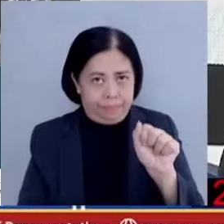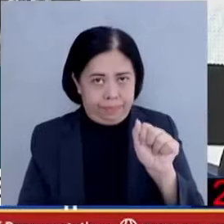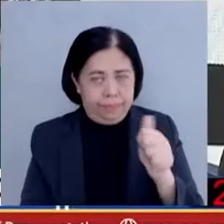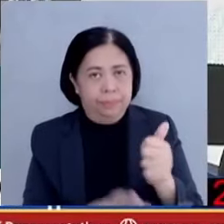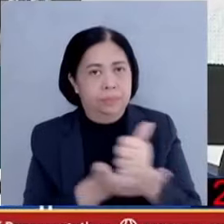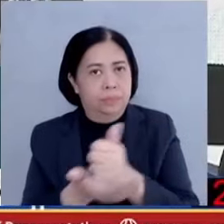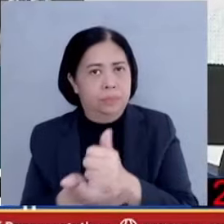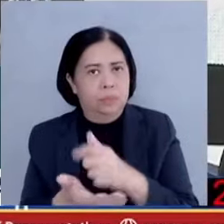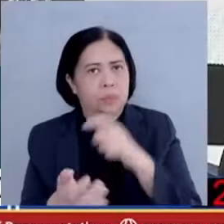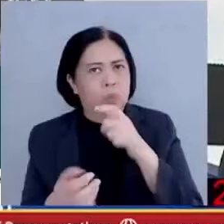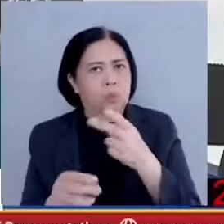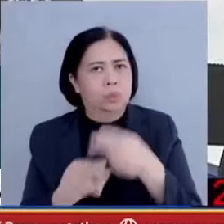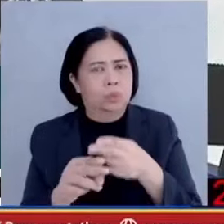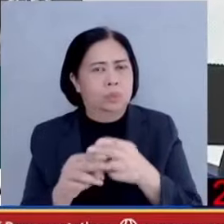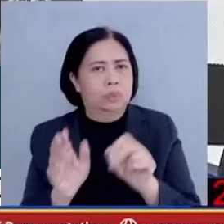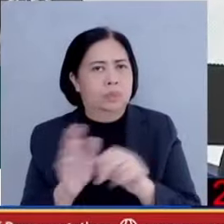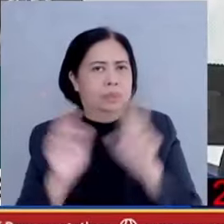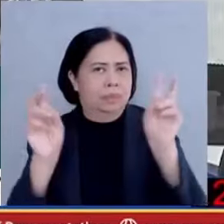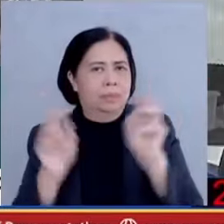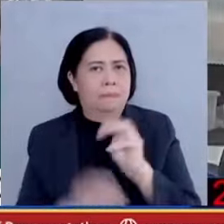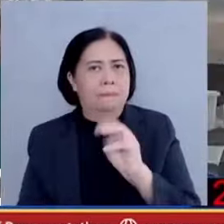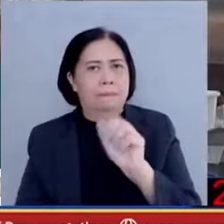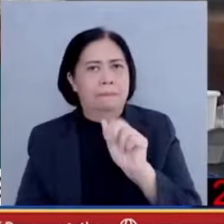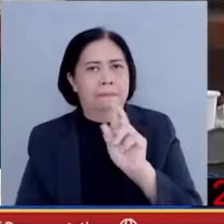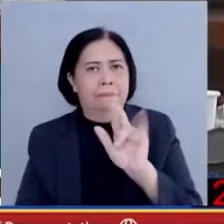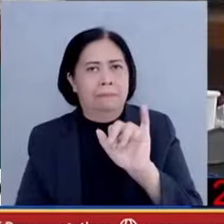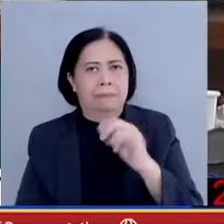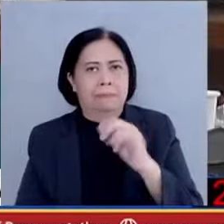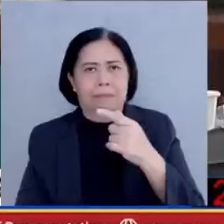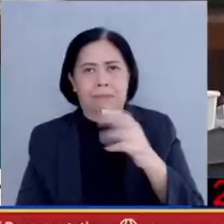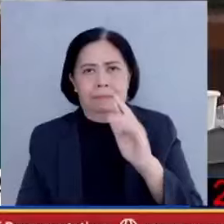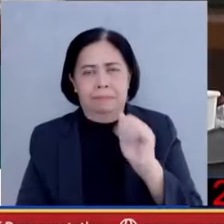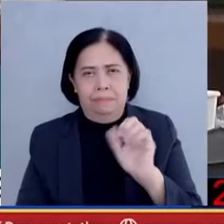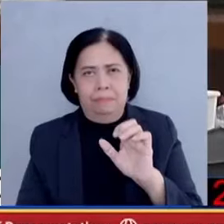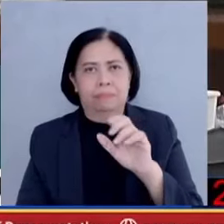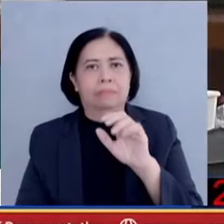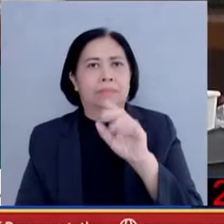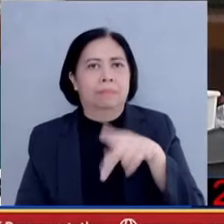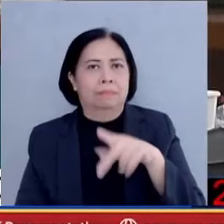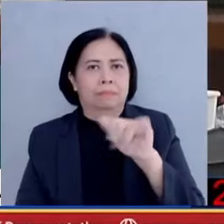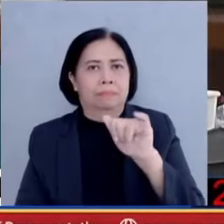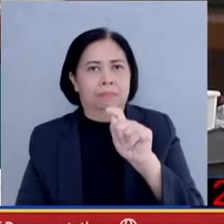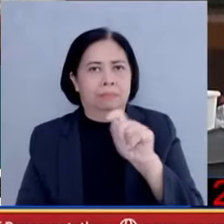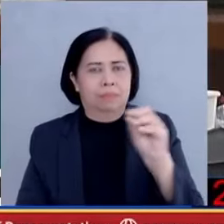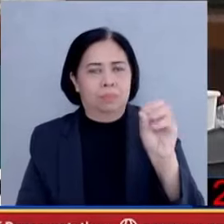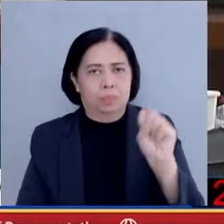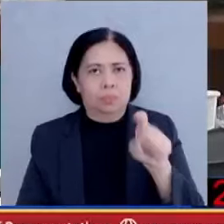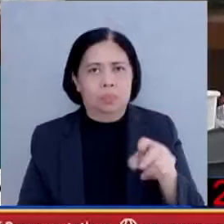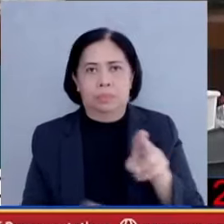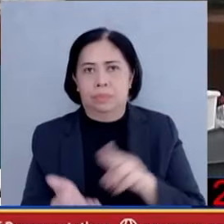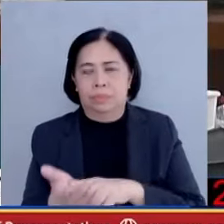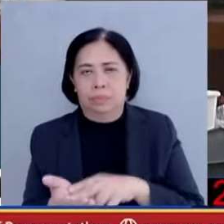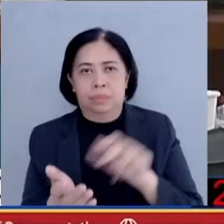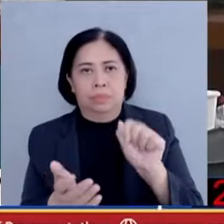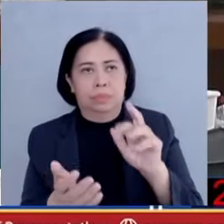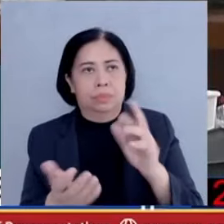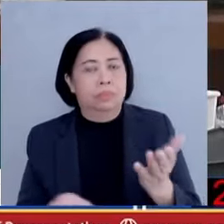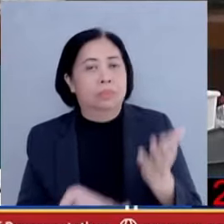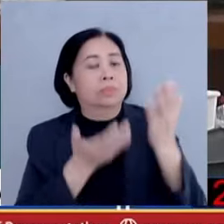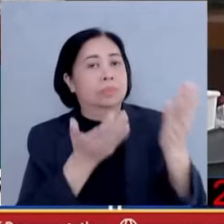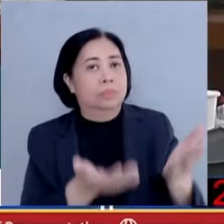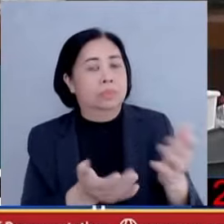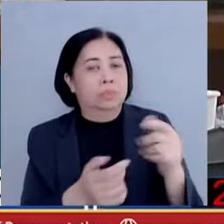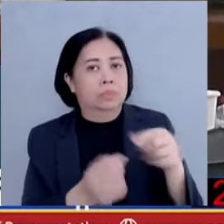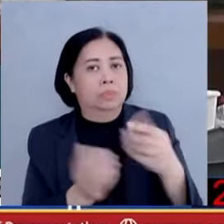verify the identity of a certain Mary Grace Siafos, who supposedly signed at least one of the ARs submitted by the OVP to justify